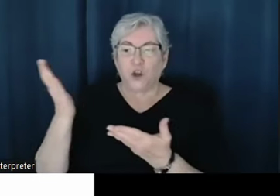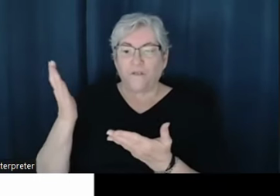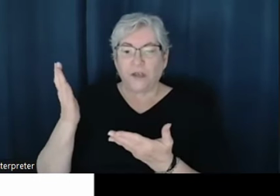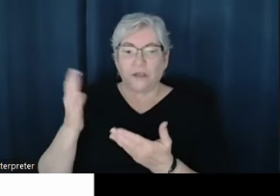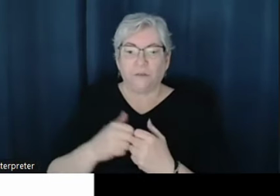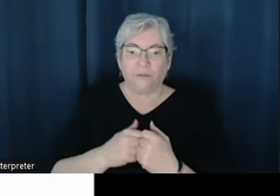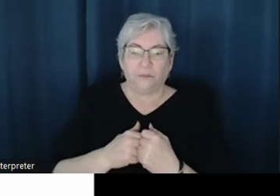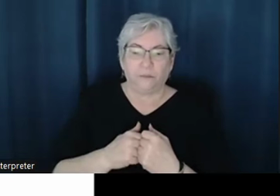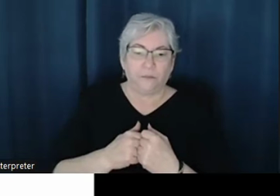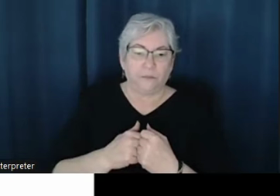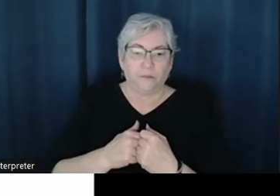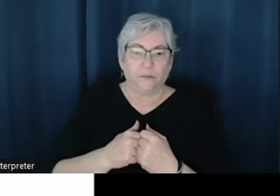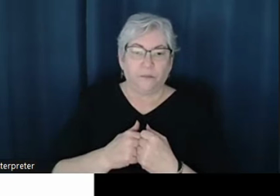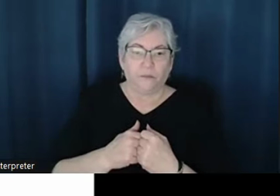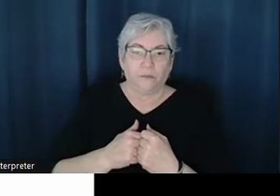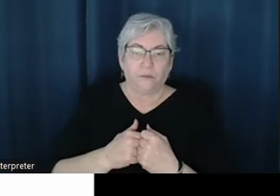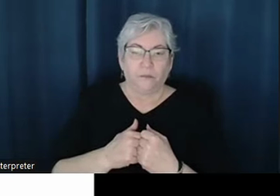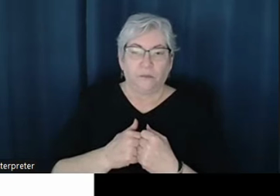slide.